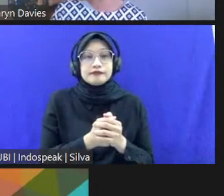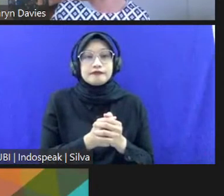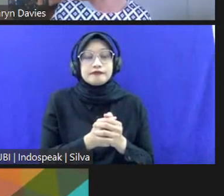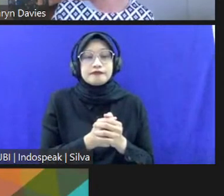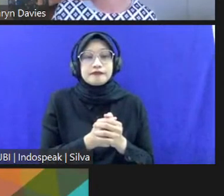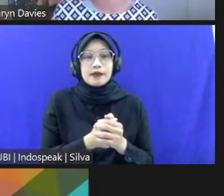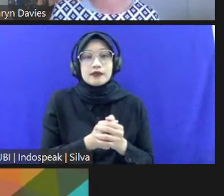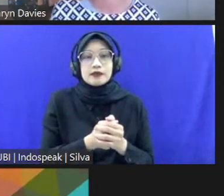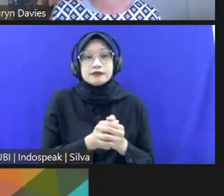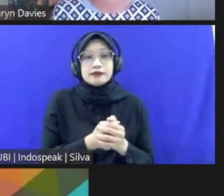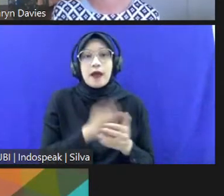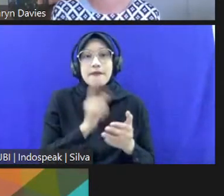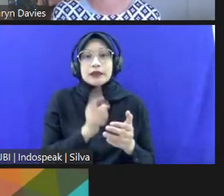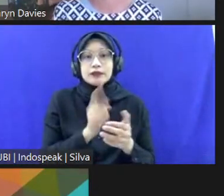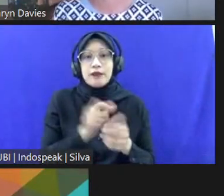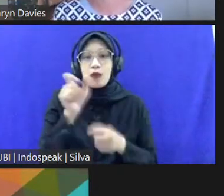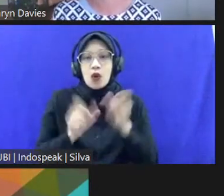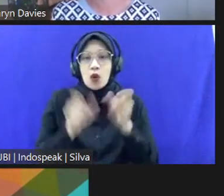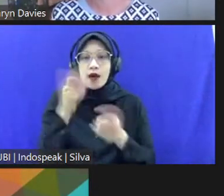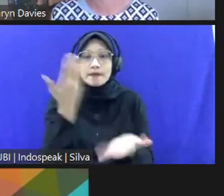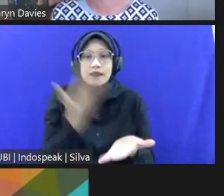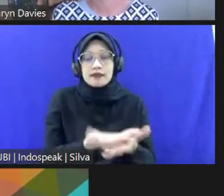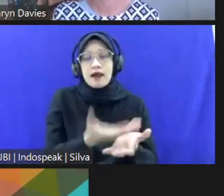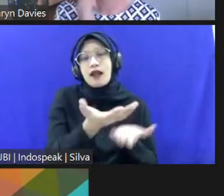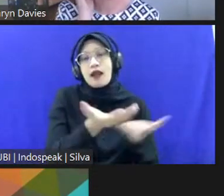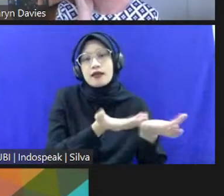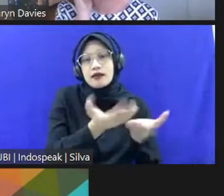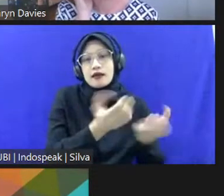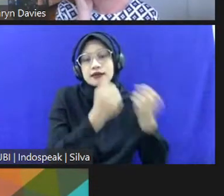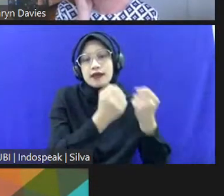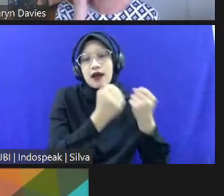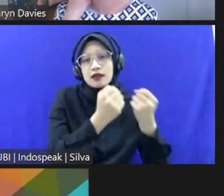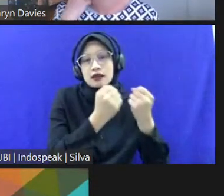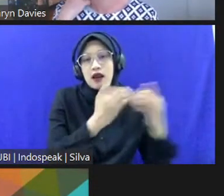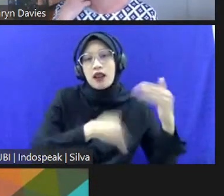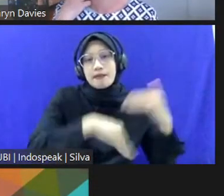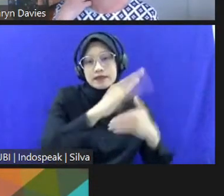more healthcare, better healthcare services? Thank you.